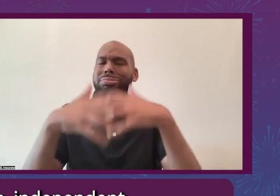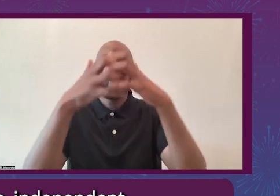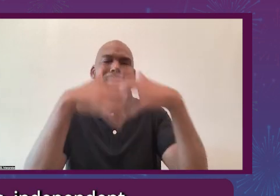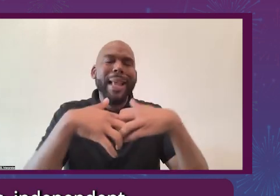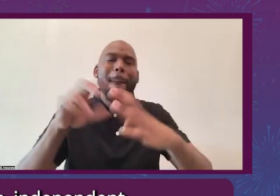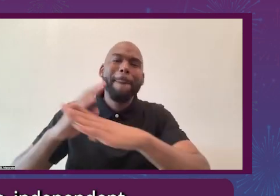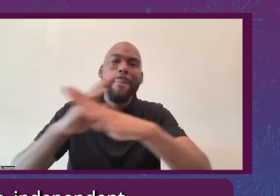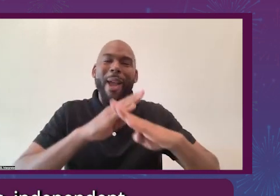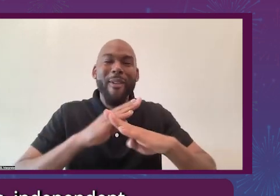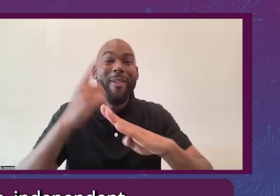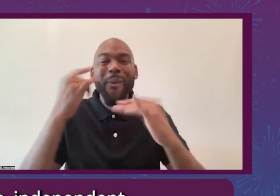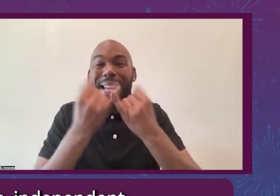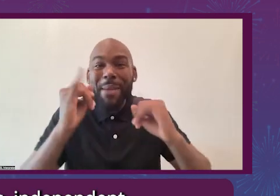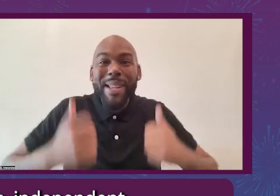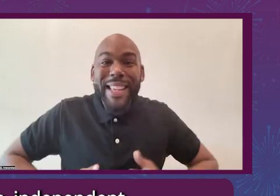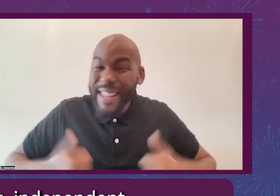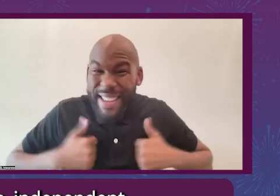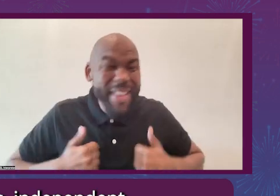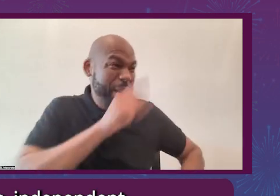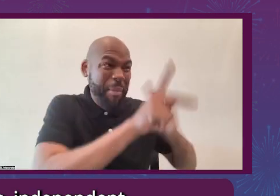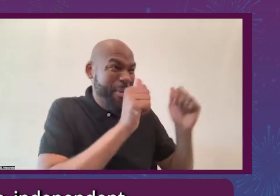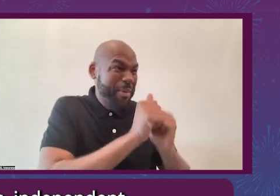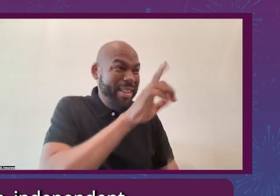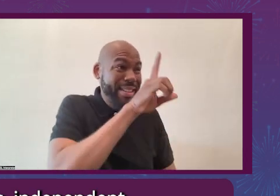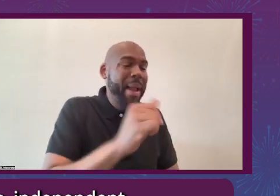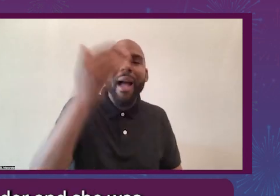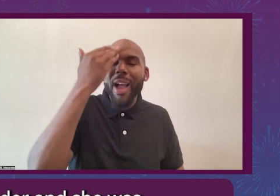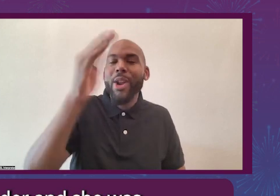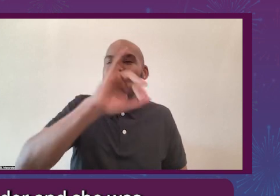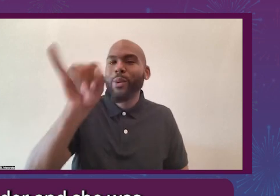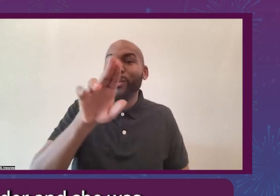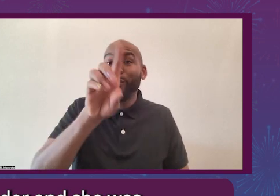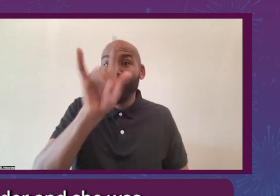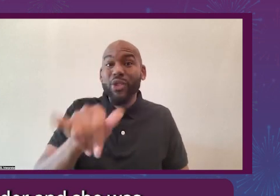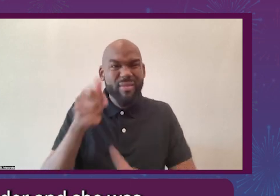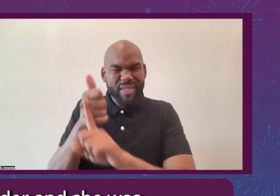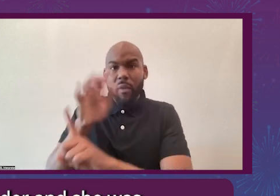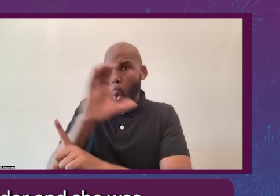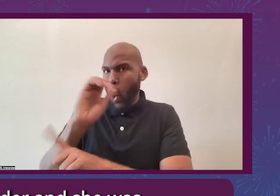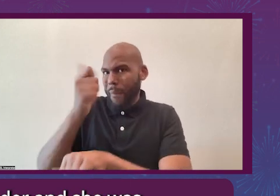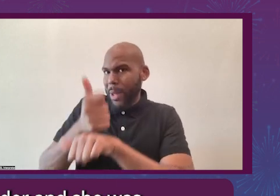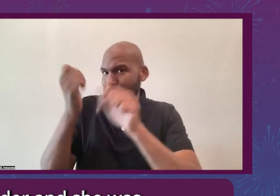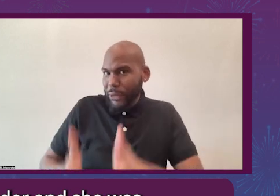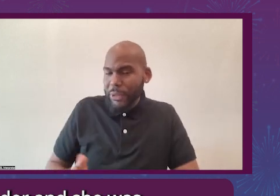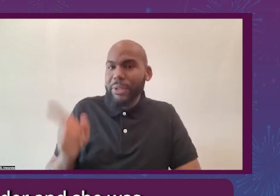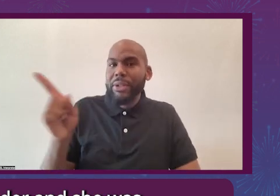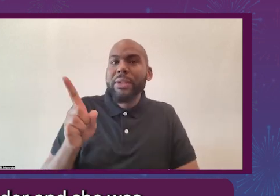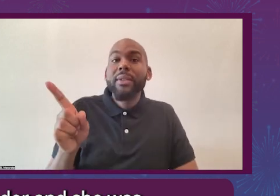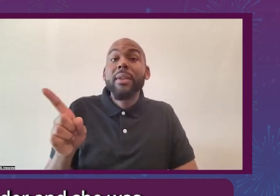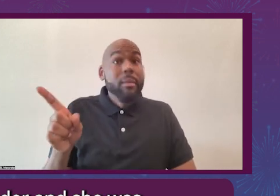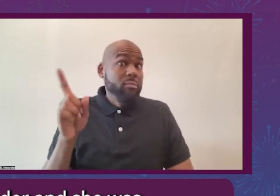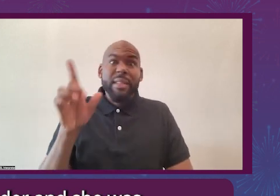down barriers, independent living for people with disabilities. I know that Judy Heumann was a co-founder, and